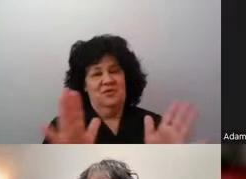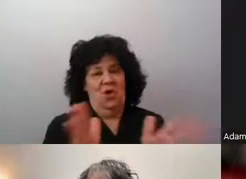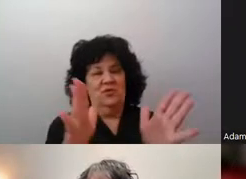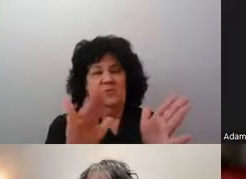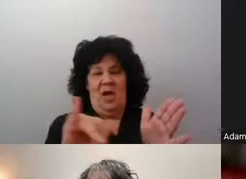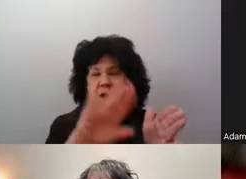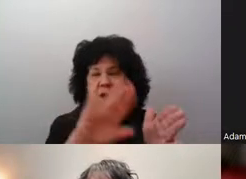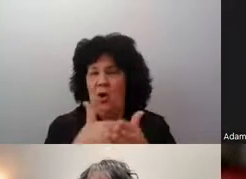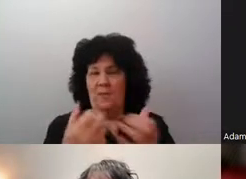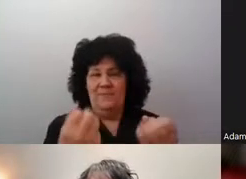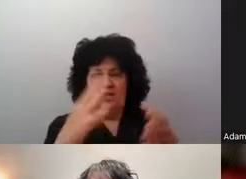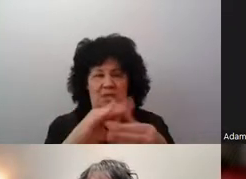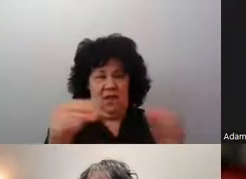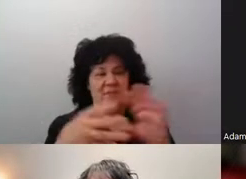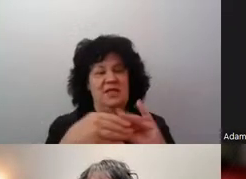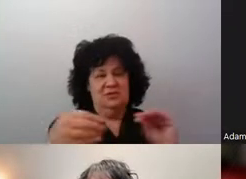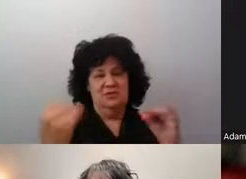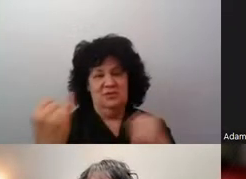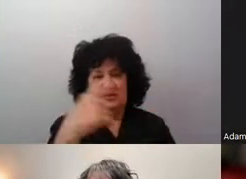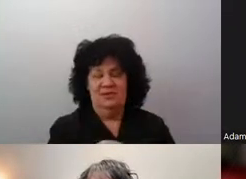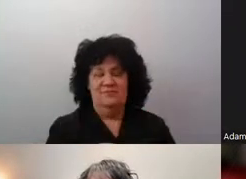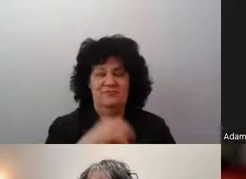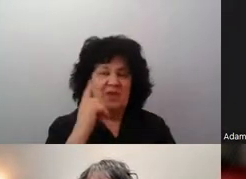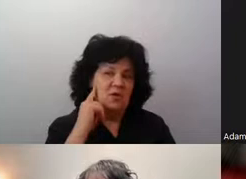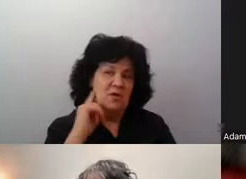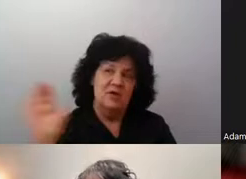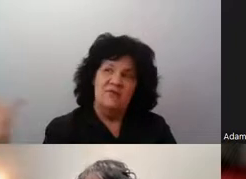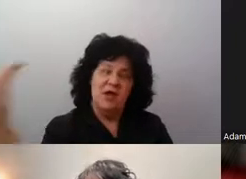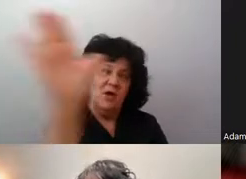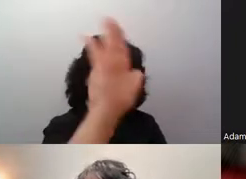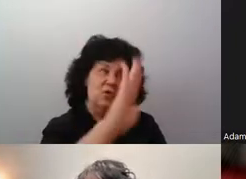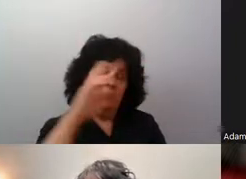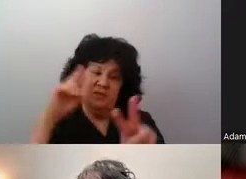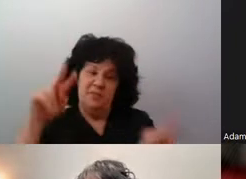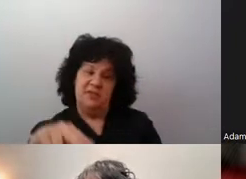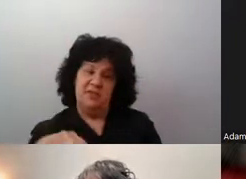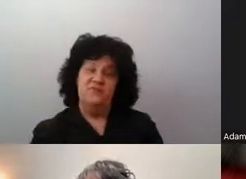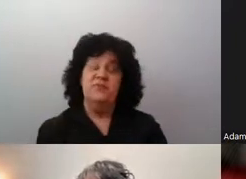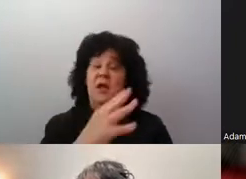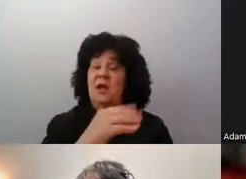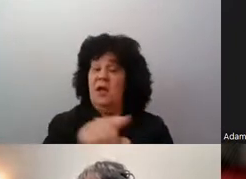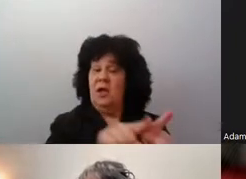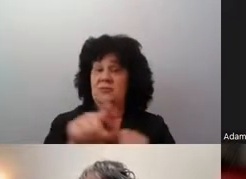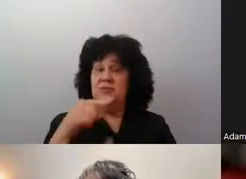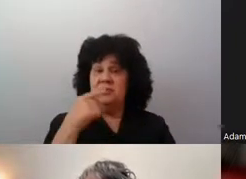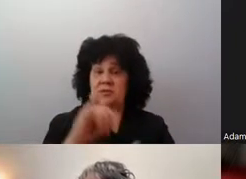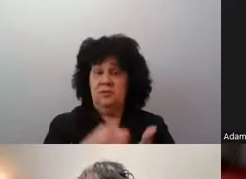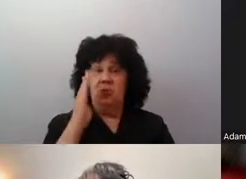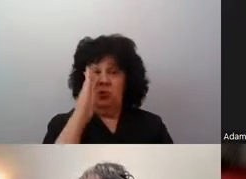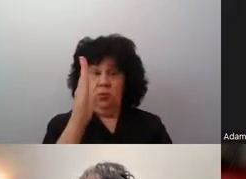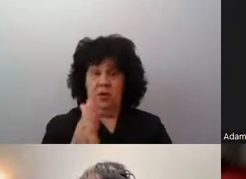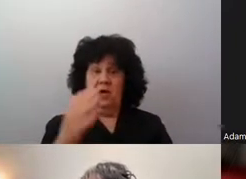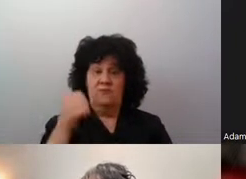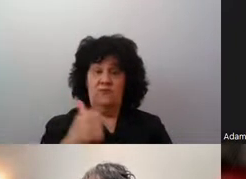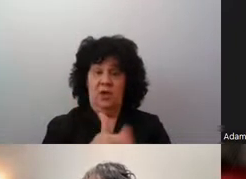but those really stood out to me today, just hearing their perspectives. Also wanted to say that we're going to be following up